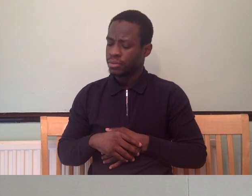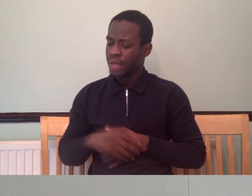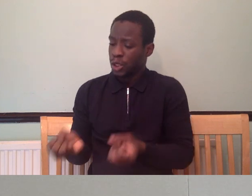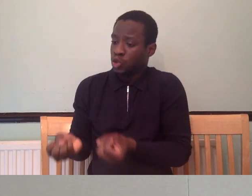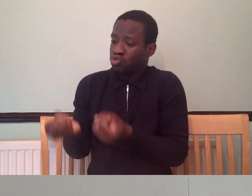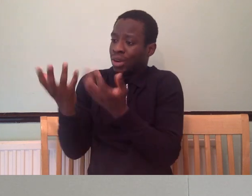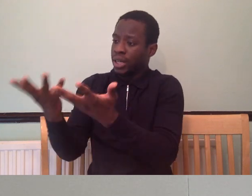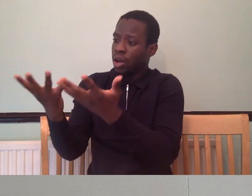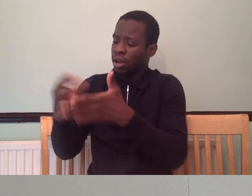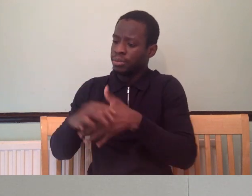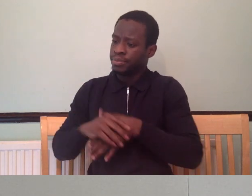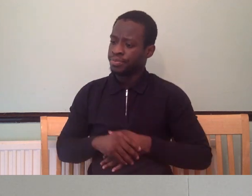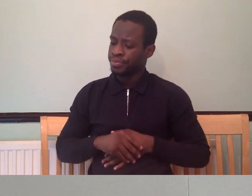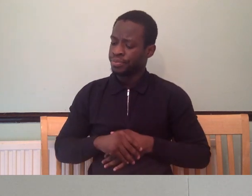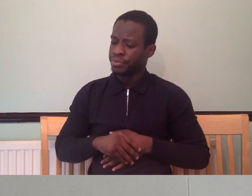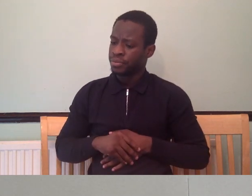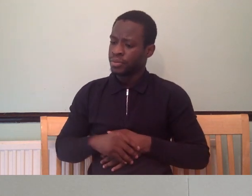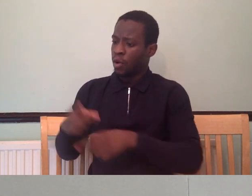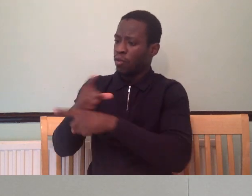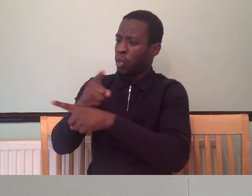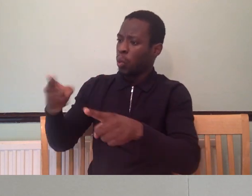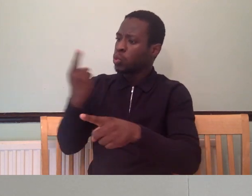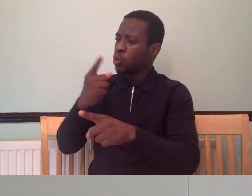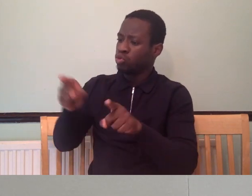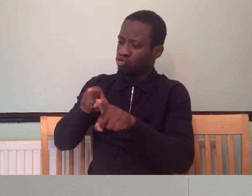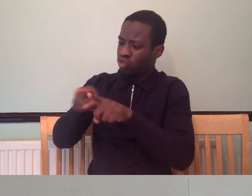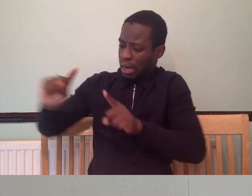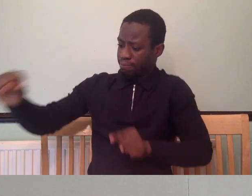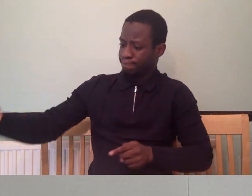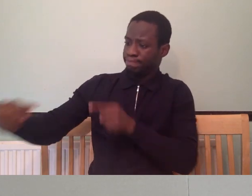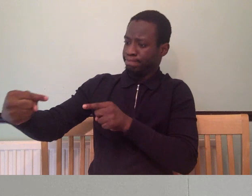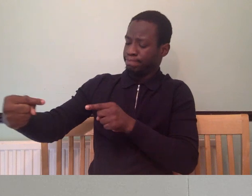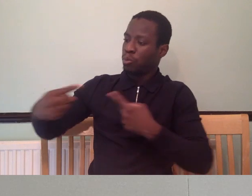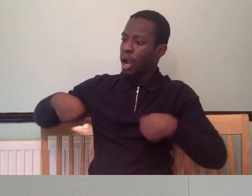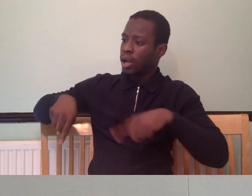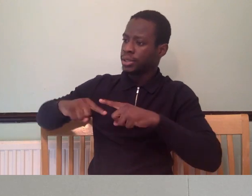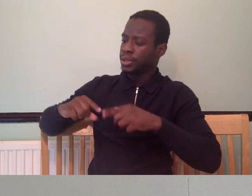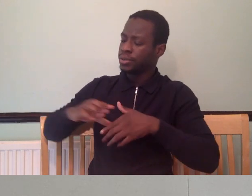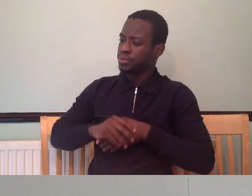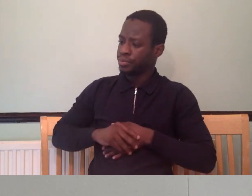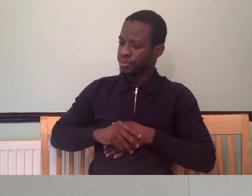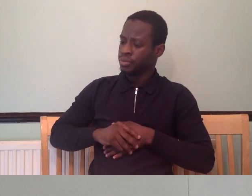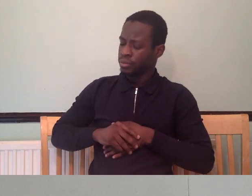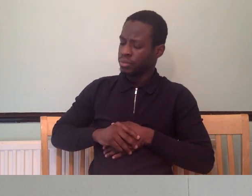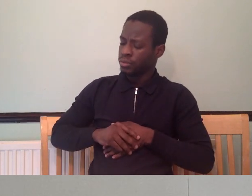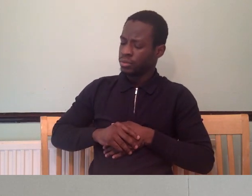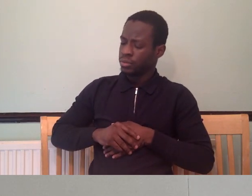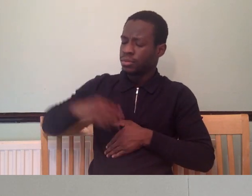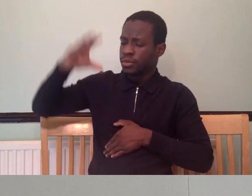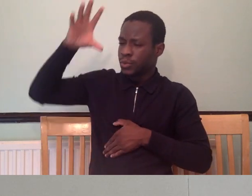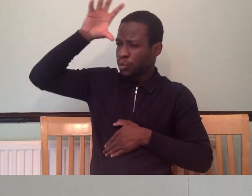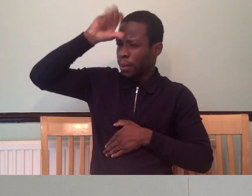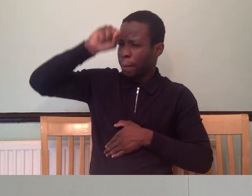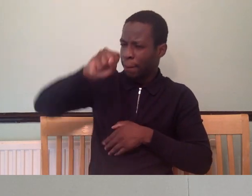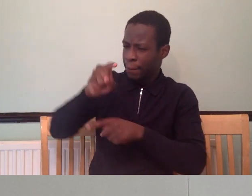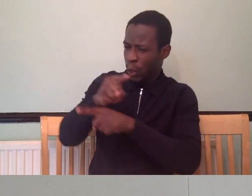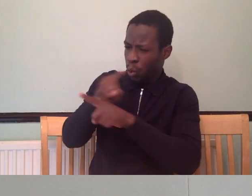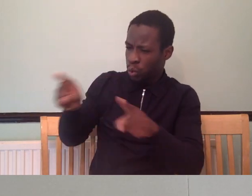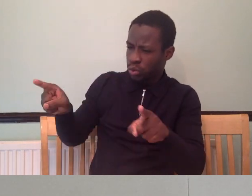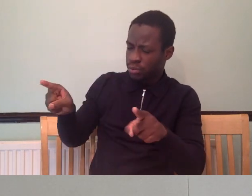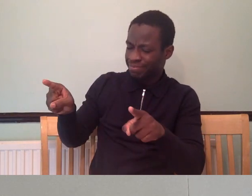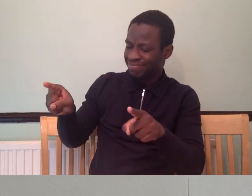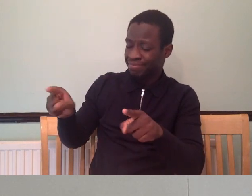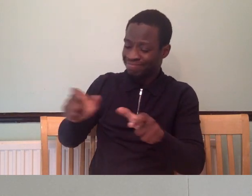surrender of those who were opposed to us. We continue to remember those who bear the scars of